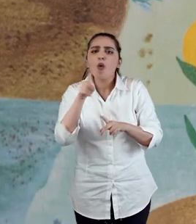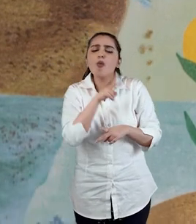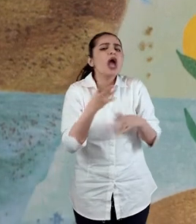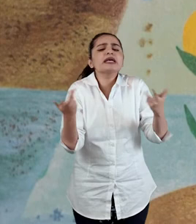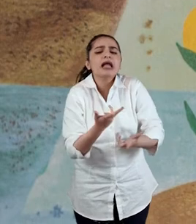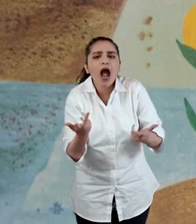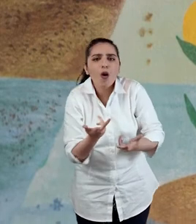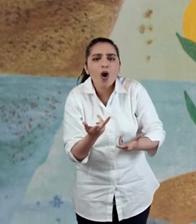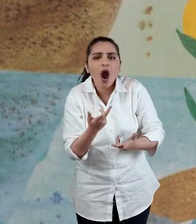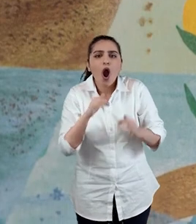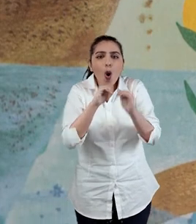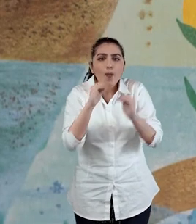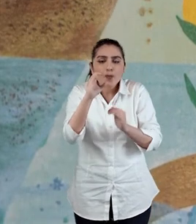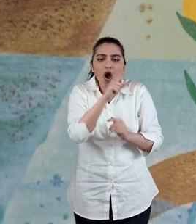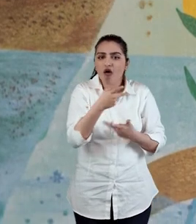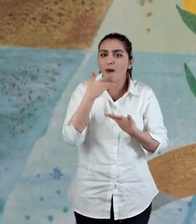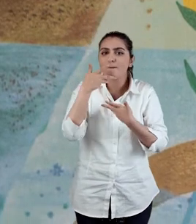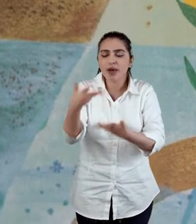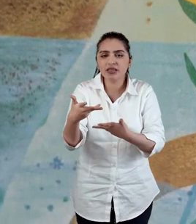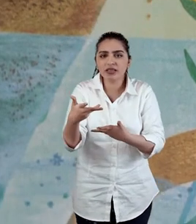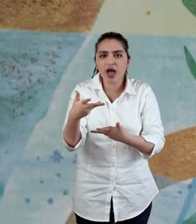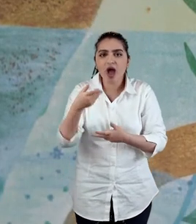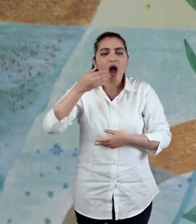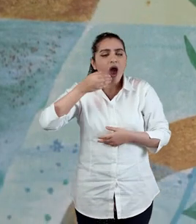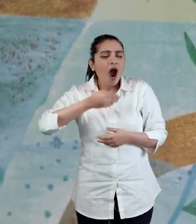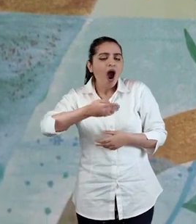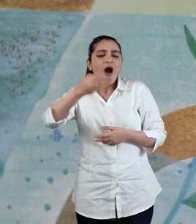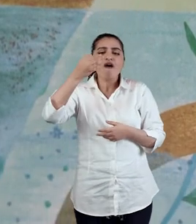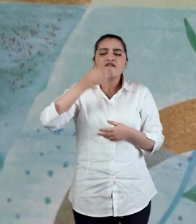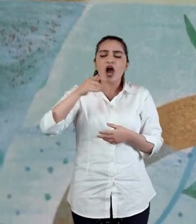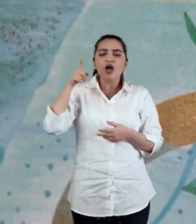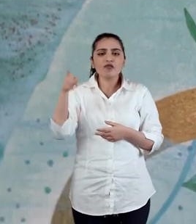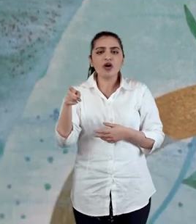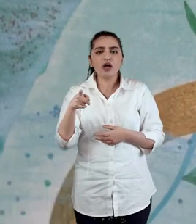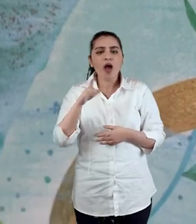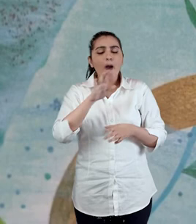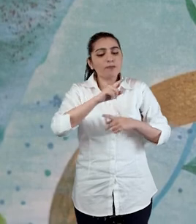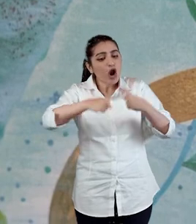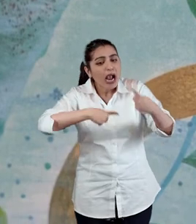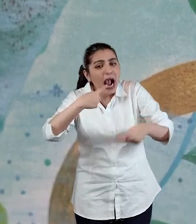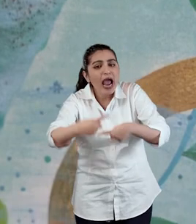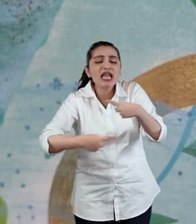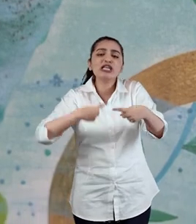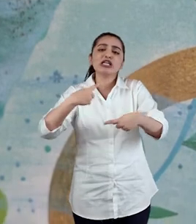Just keep on going, you will dig your hole. There's no time